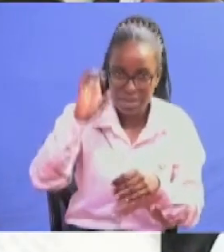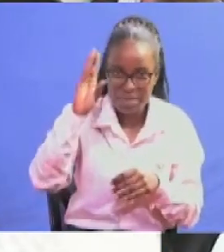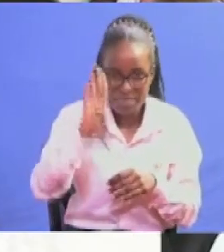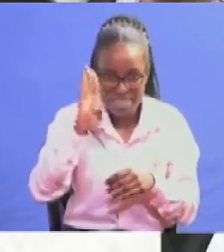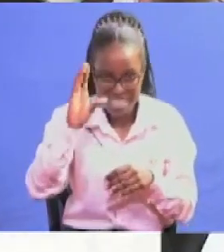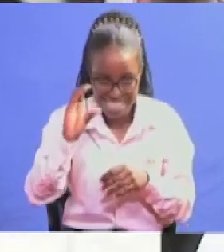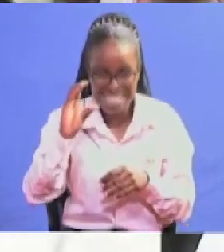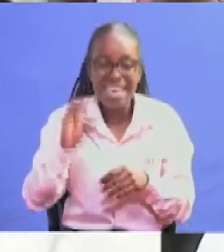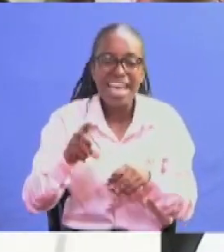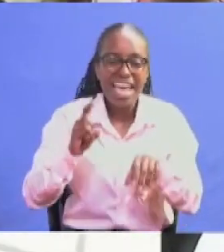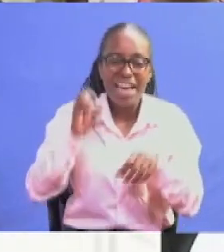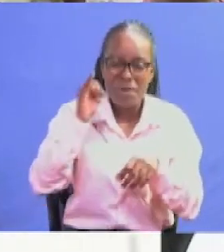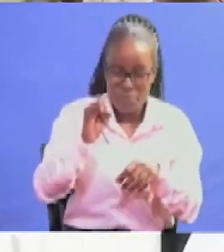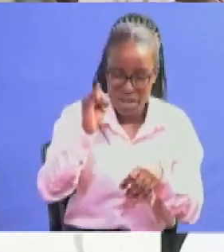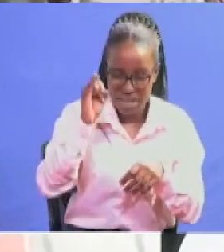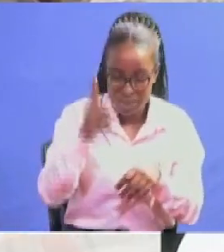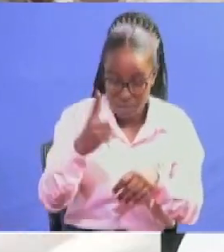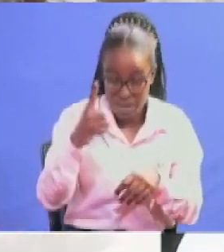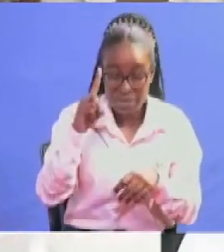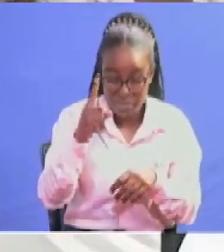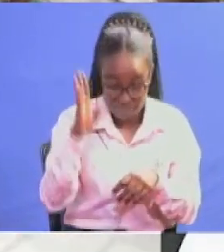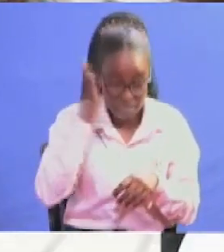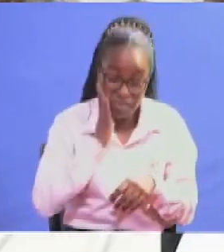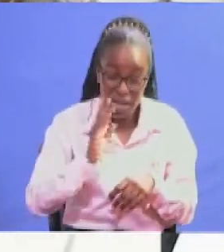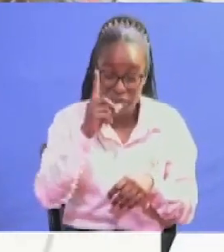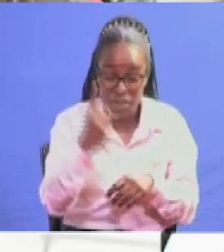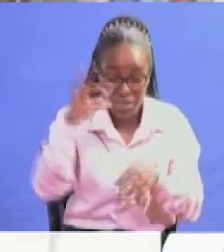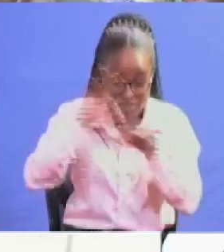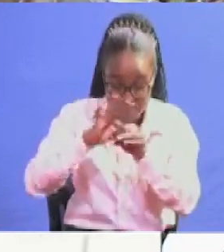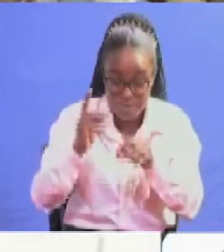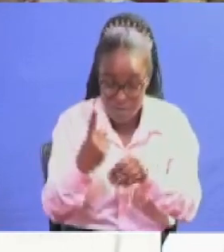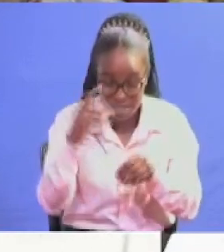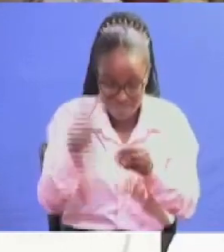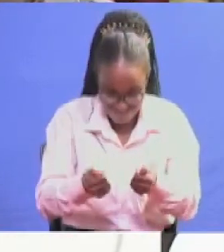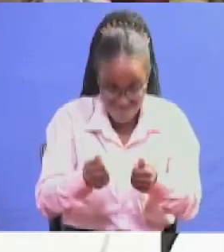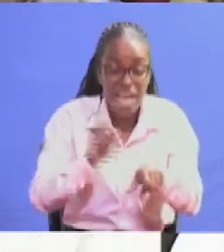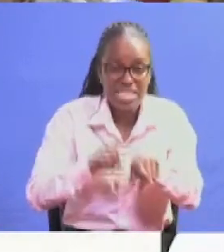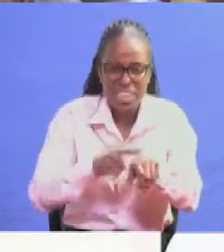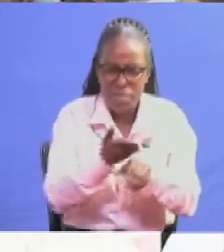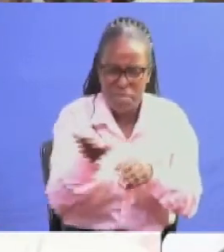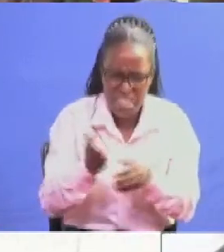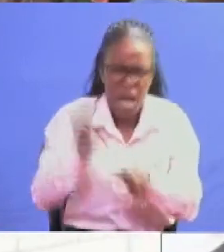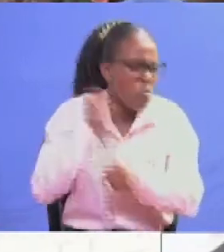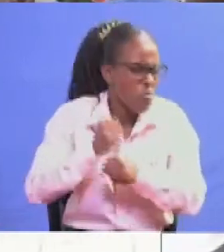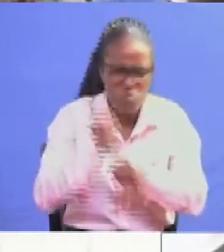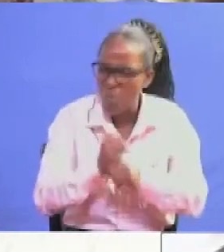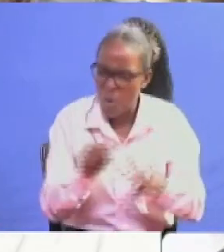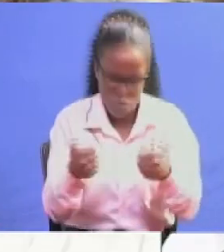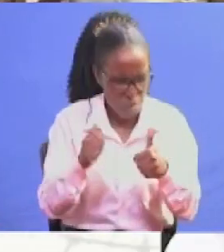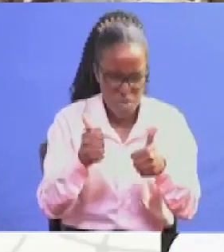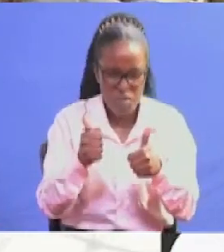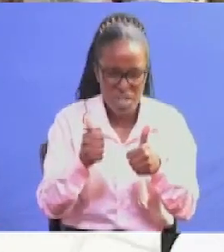Na tunasema ya kwamba haya director wako huku saa hii wanatufanyia kazi mzuri sana. Kwa sababu ya nani? Ya